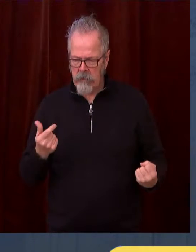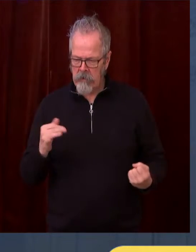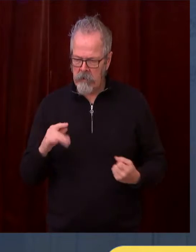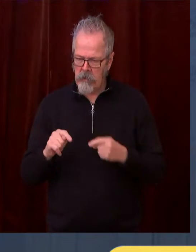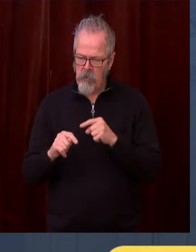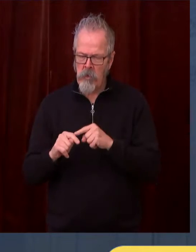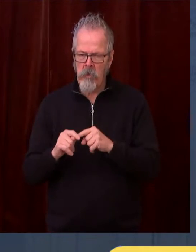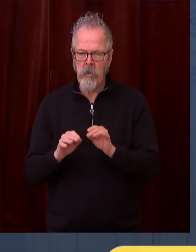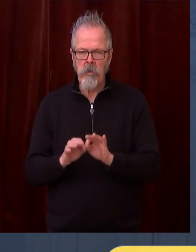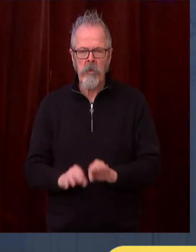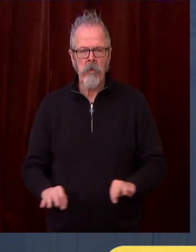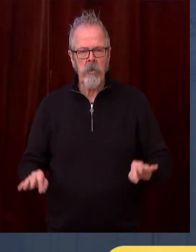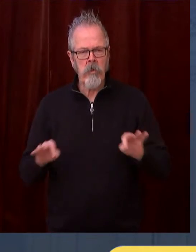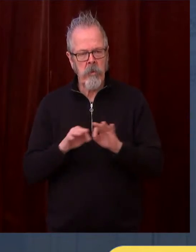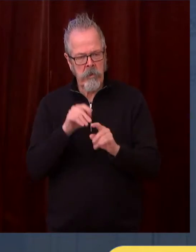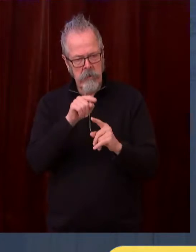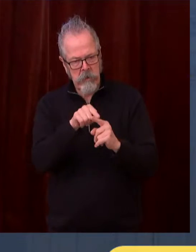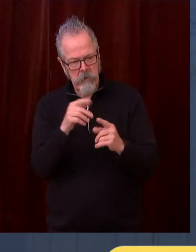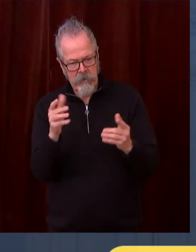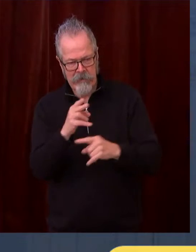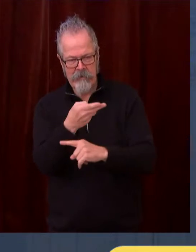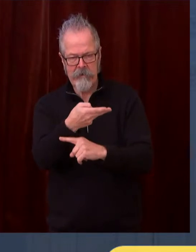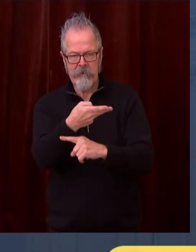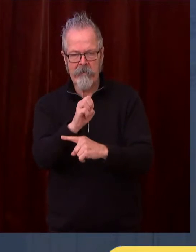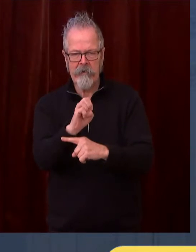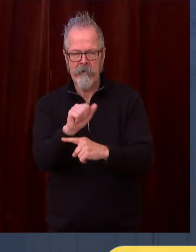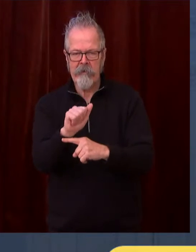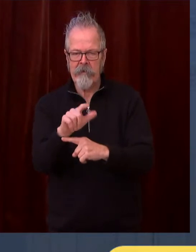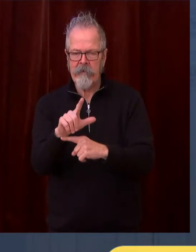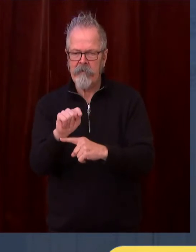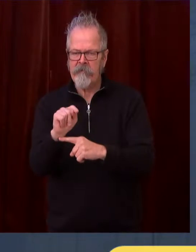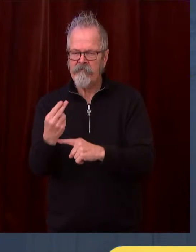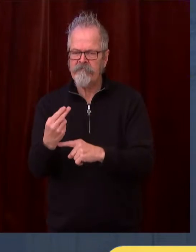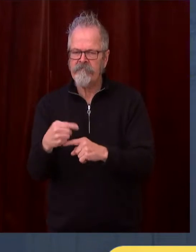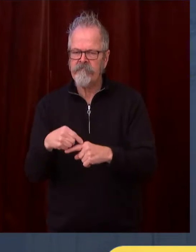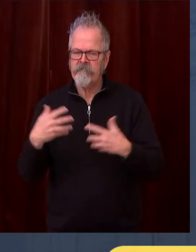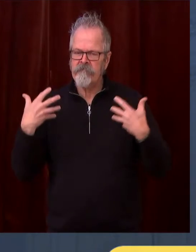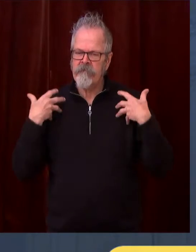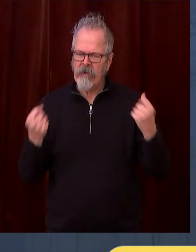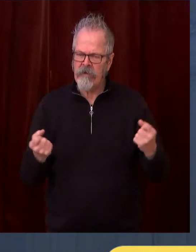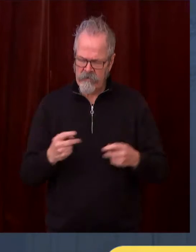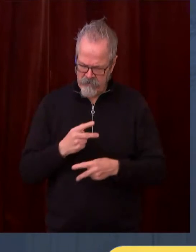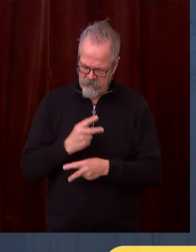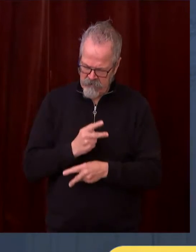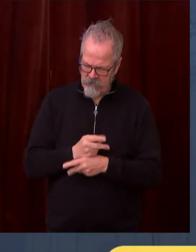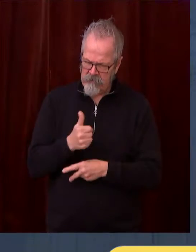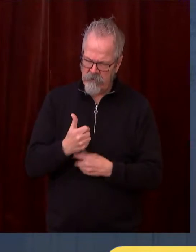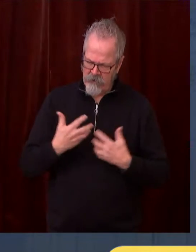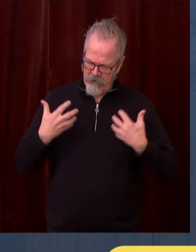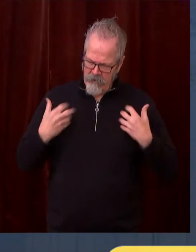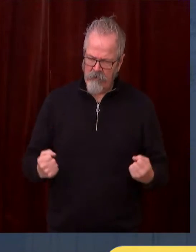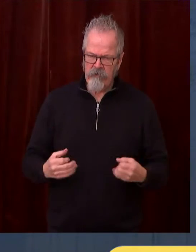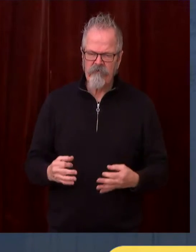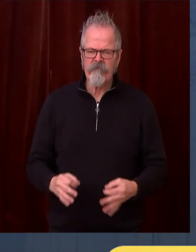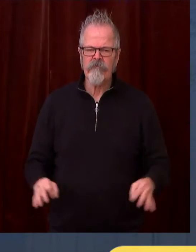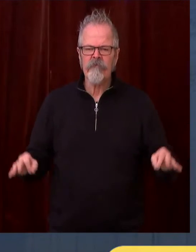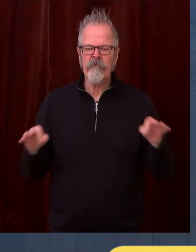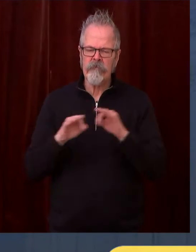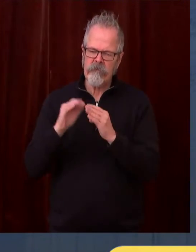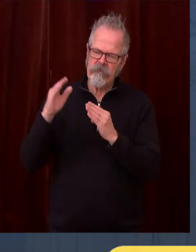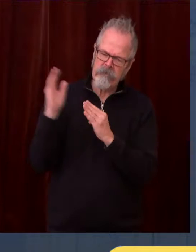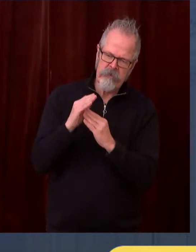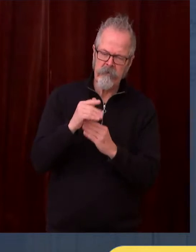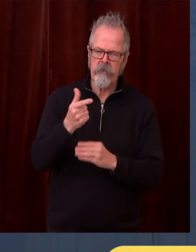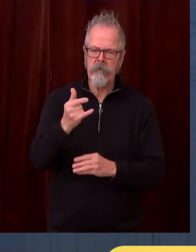and otherwise. So this is a great day for a vaccine, but it is also a great day to celebrate what we have internally in our own